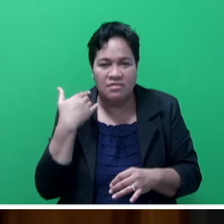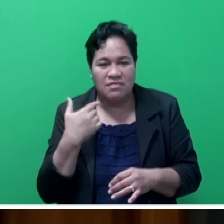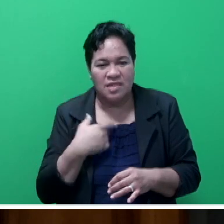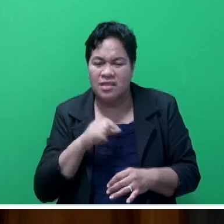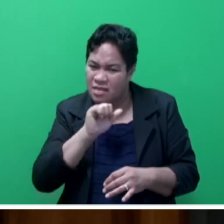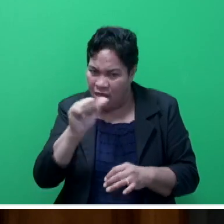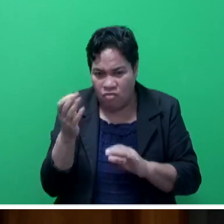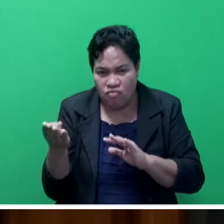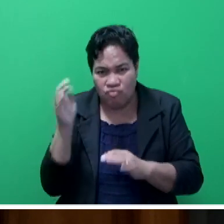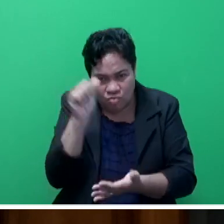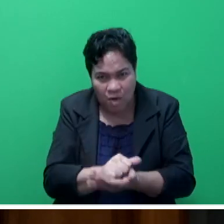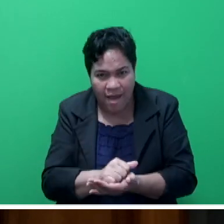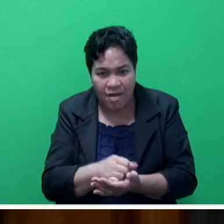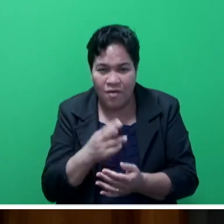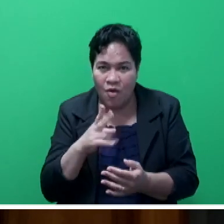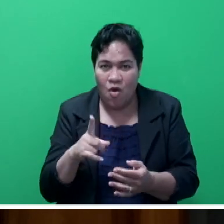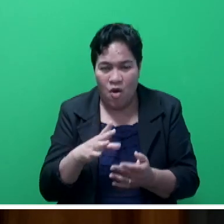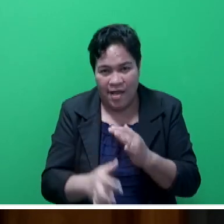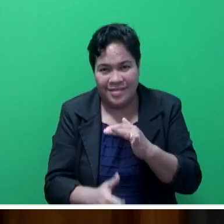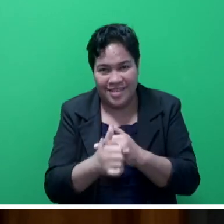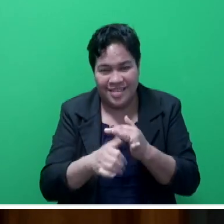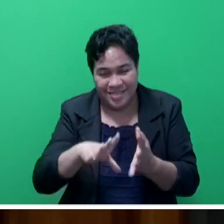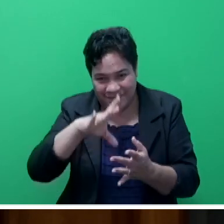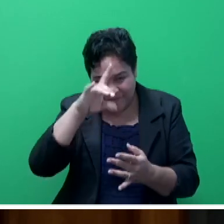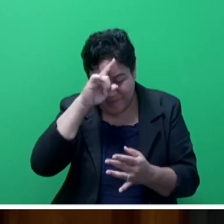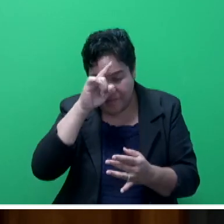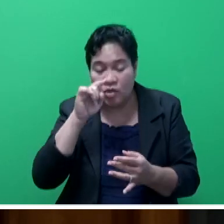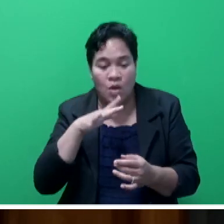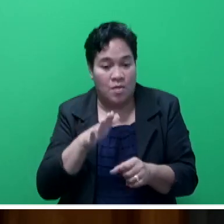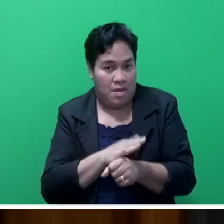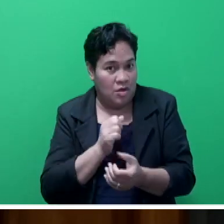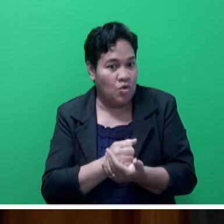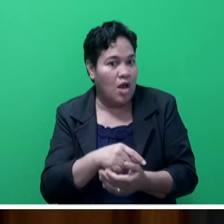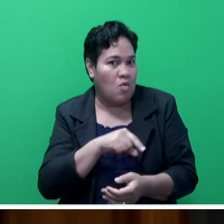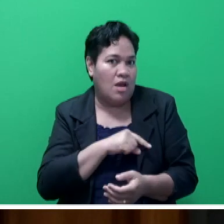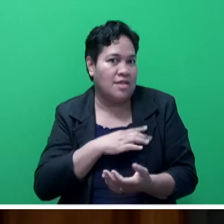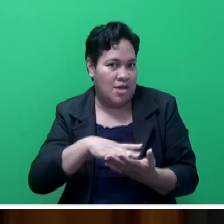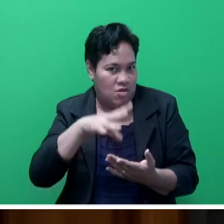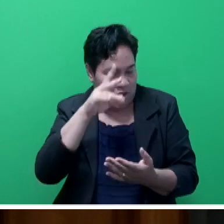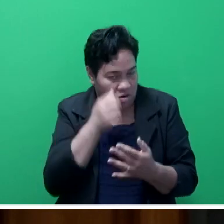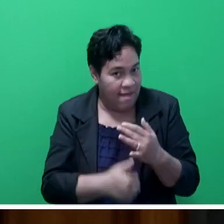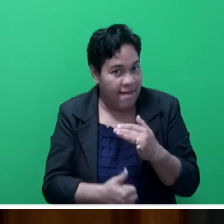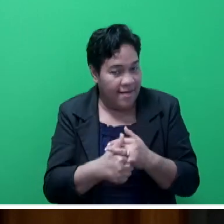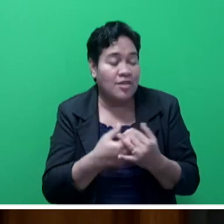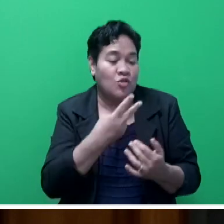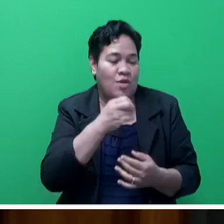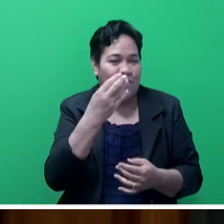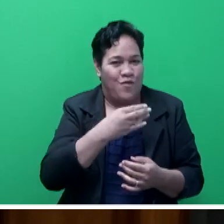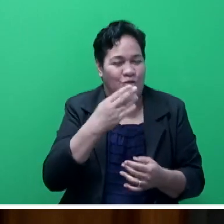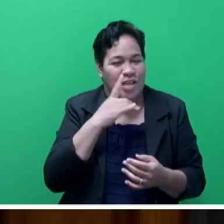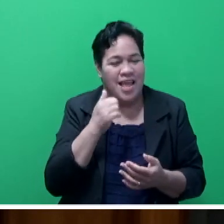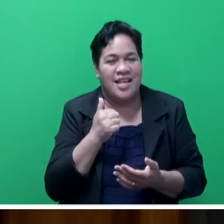to education. To ensure all children had access to quality and equitable education, we then in 2014 assisted a